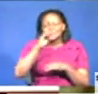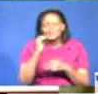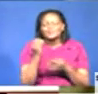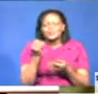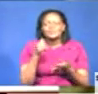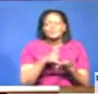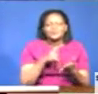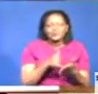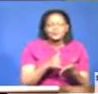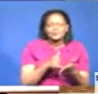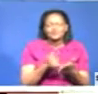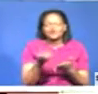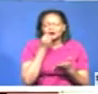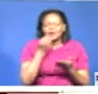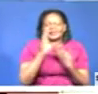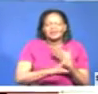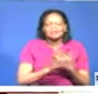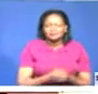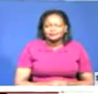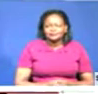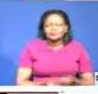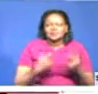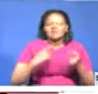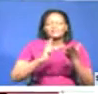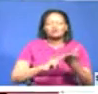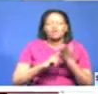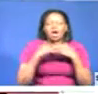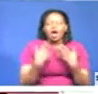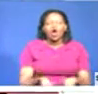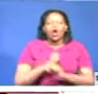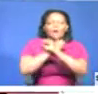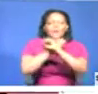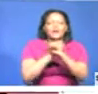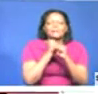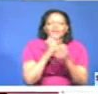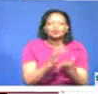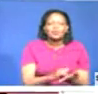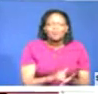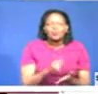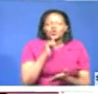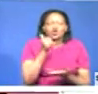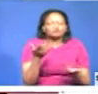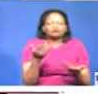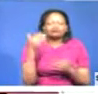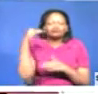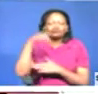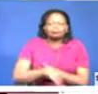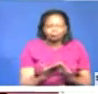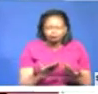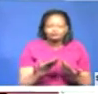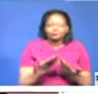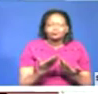kwenye mfumo wa chakula nchini. Let us have a discussion on how do we protect and ensure that we do not deteriorate or degrade